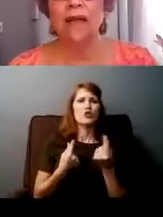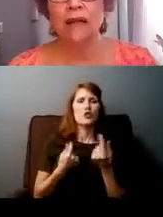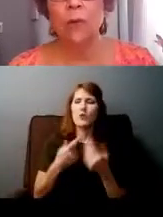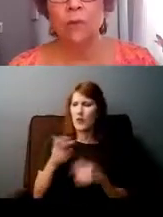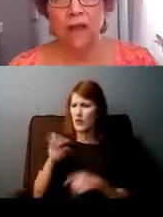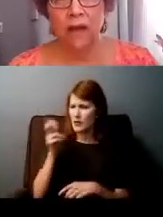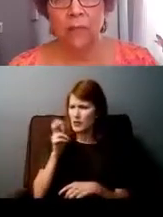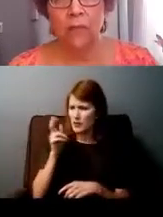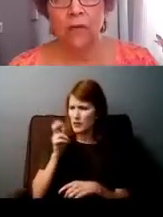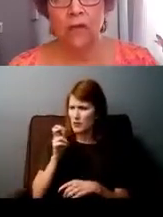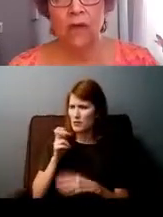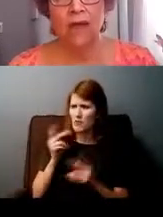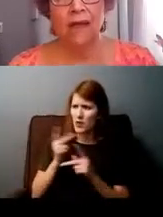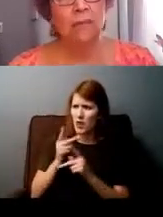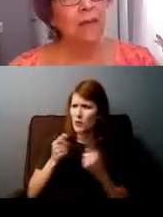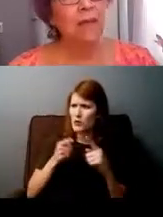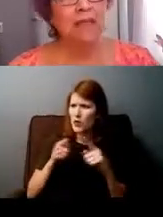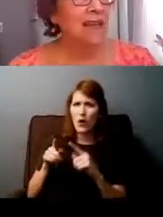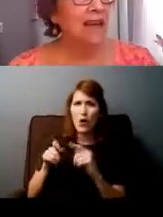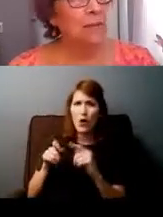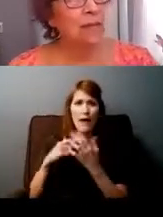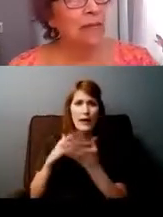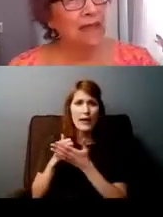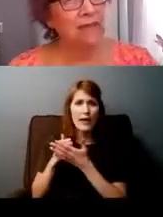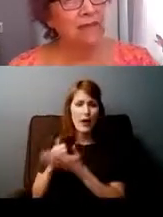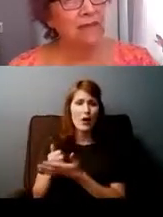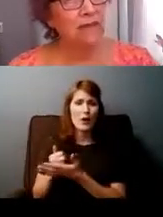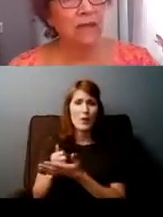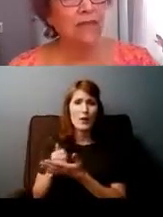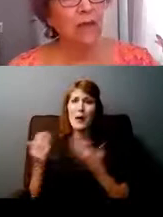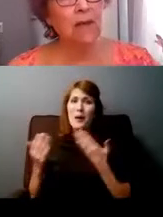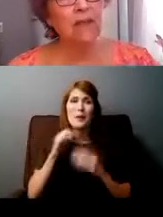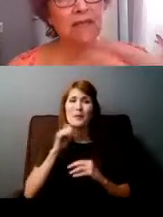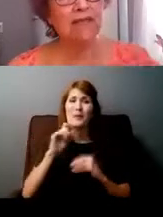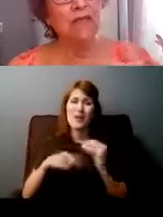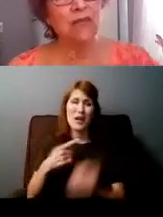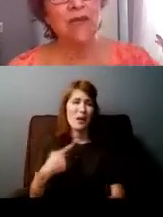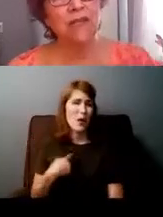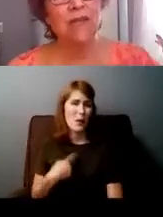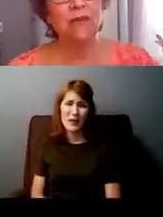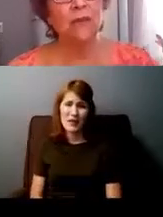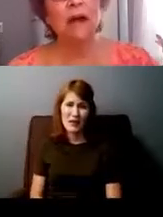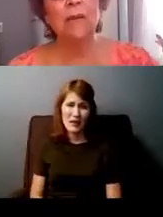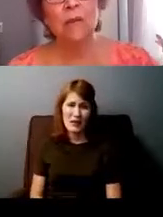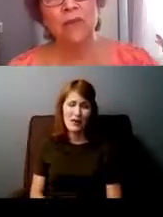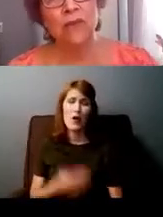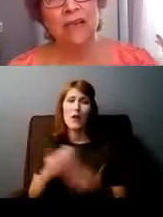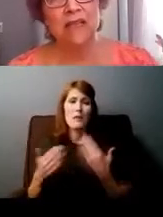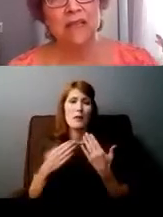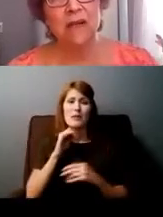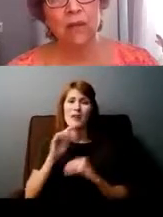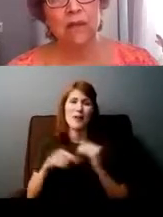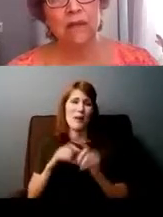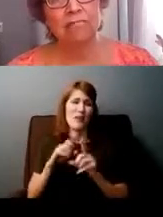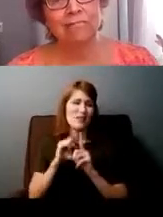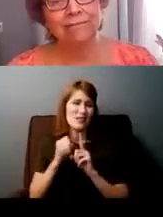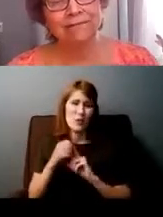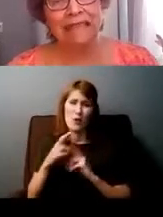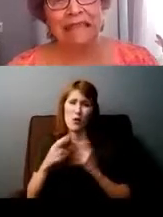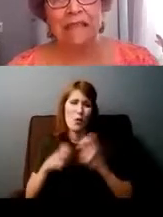how I can help them. And maybe it's not about me or even about the situation or the problem we're trying to deal